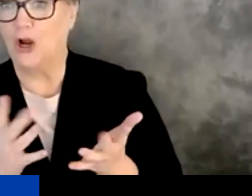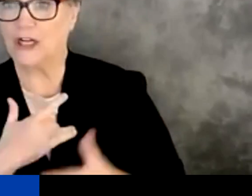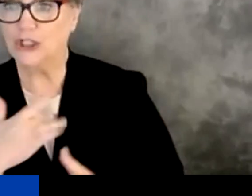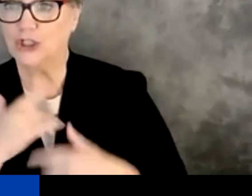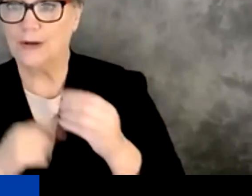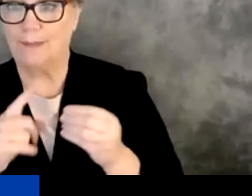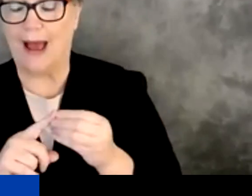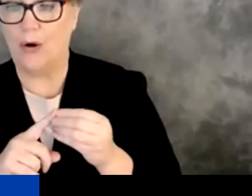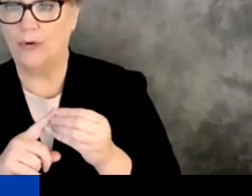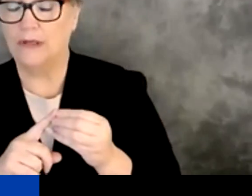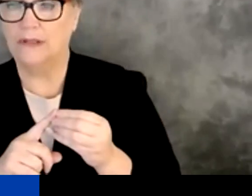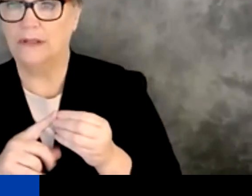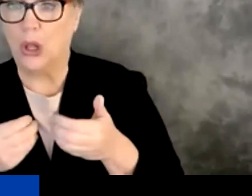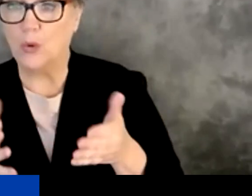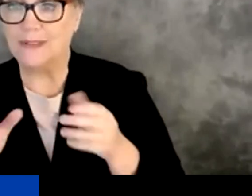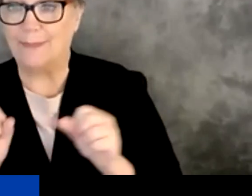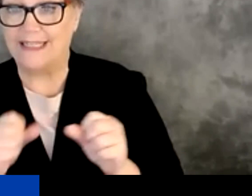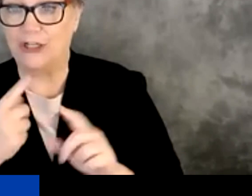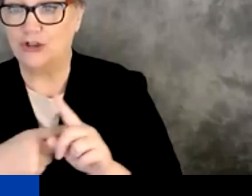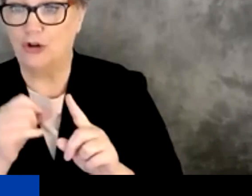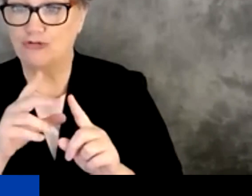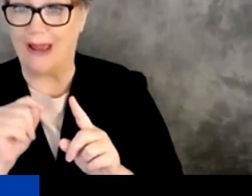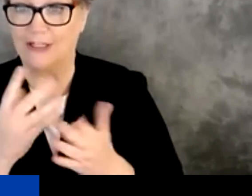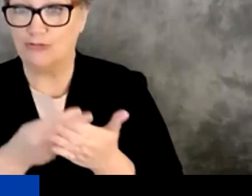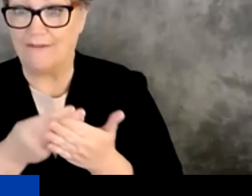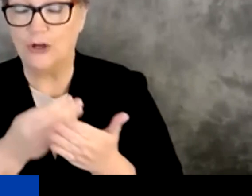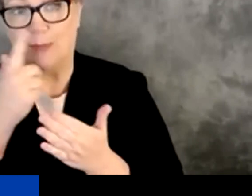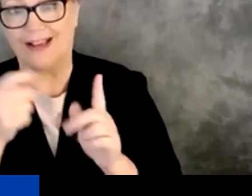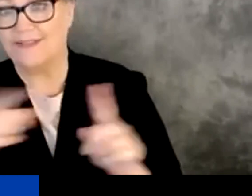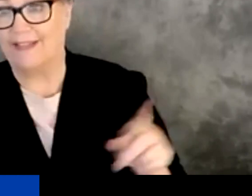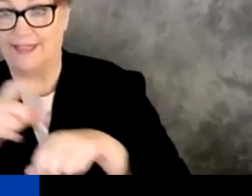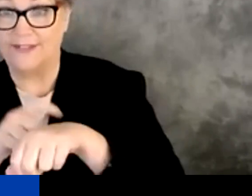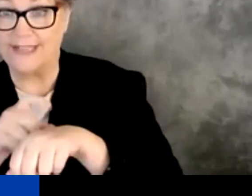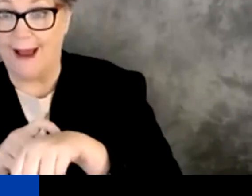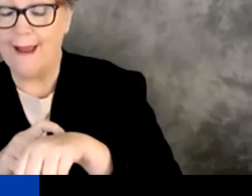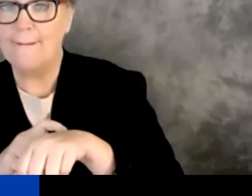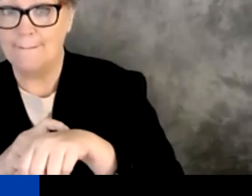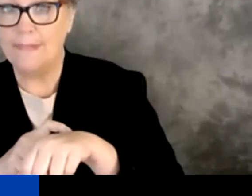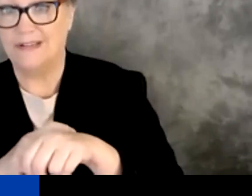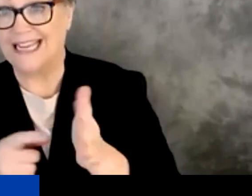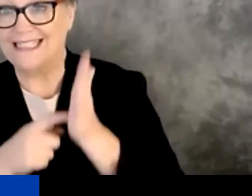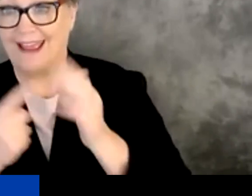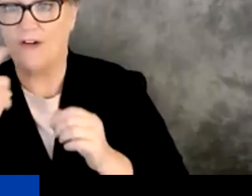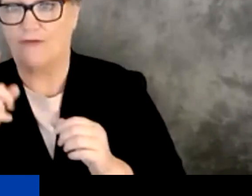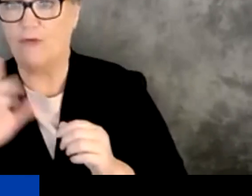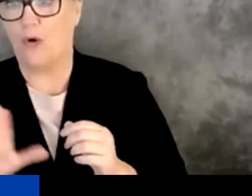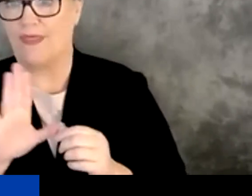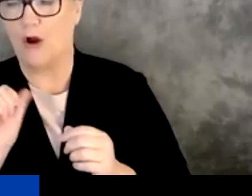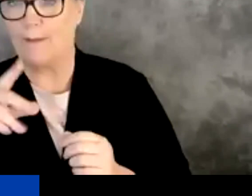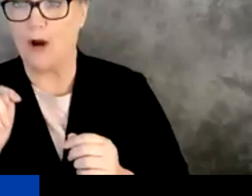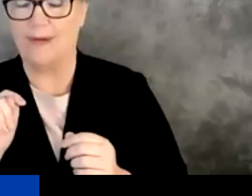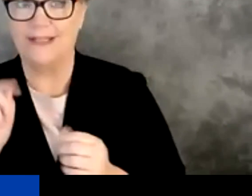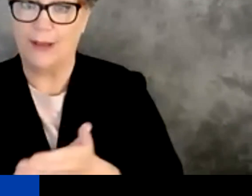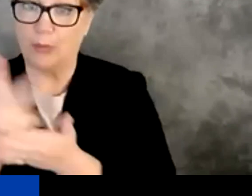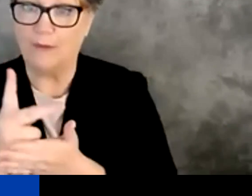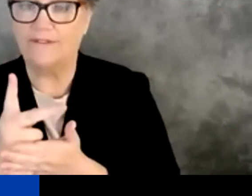concerned about the loss of potential rent revenue because of the length of time it can take for their apartment to be approved